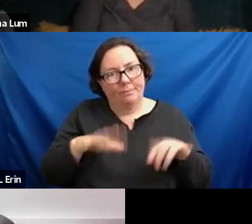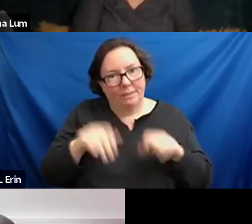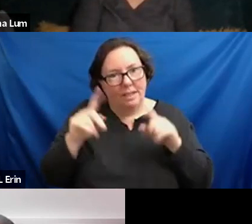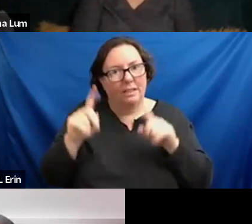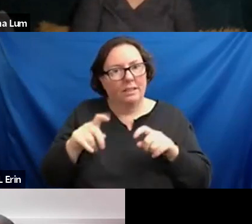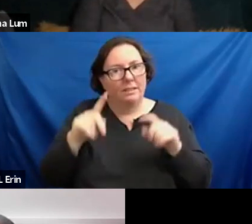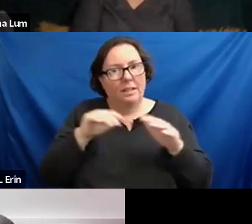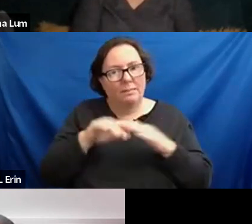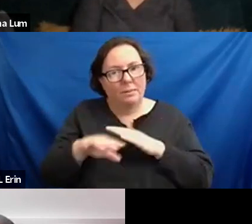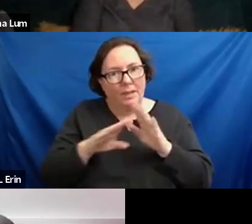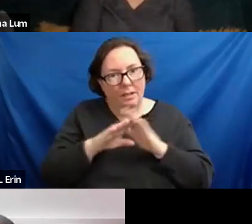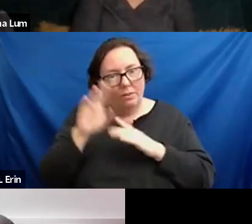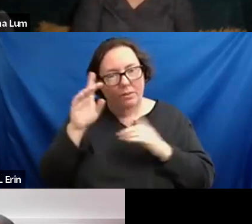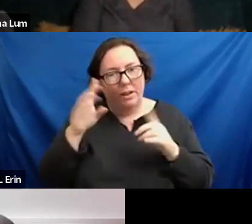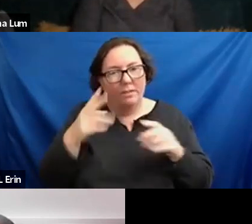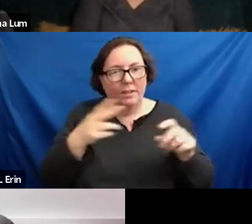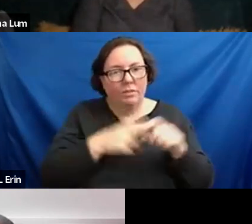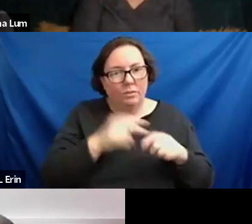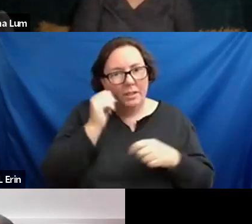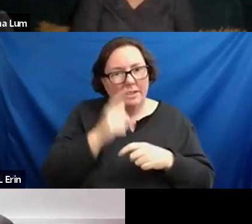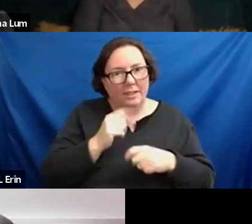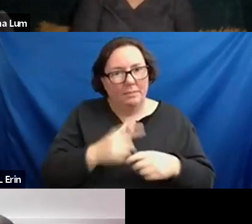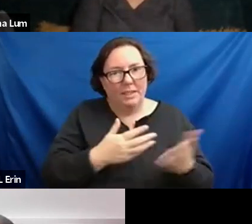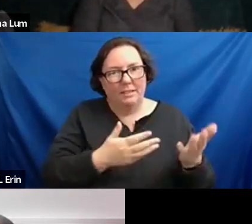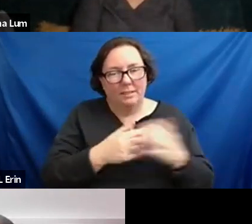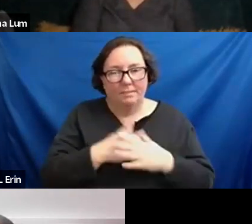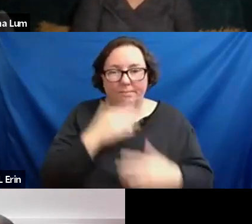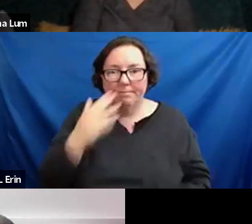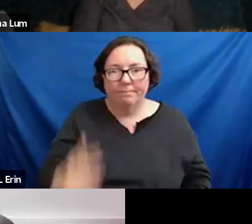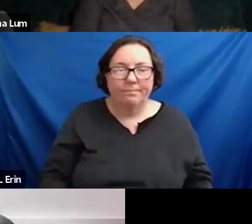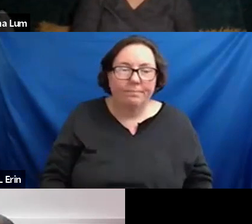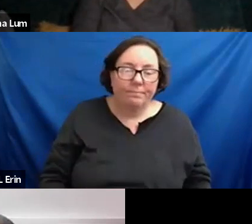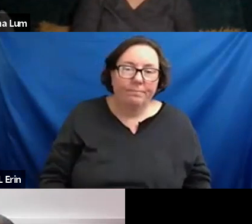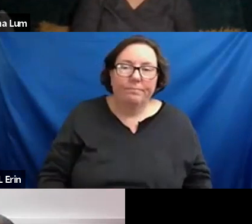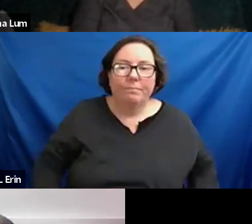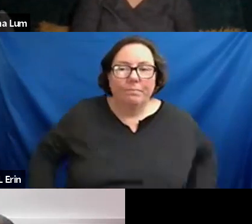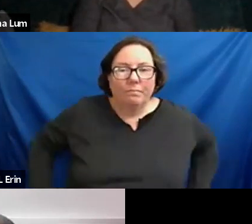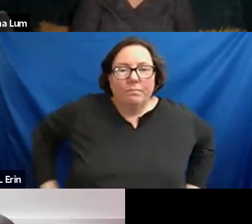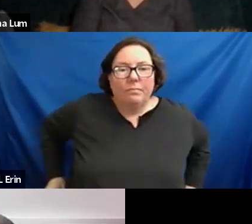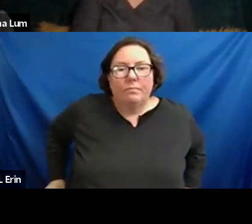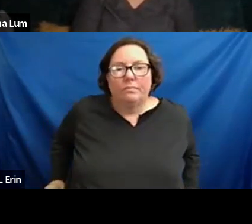to thrive, or to join with his siblings. Thank you.